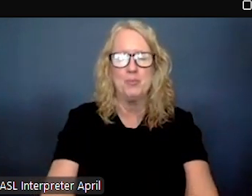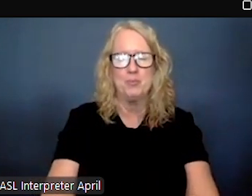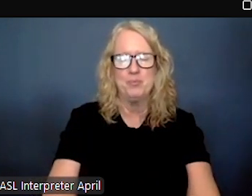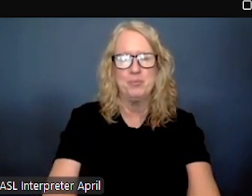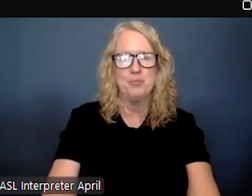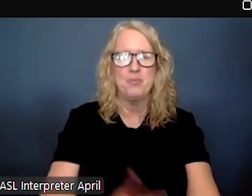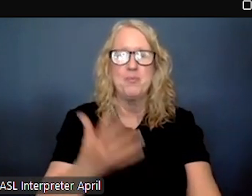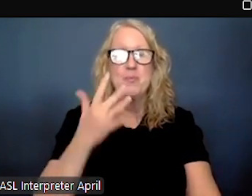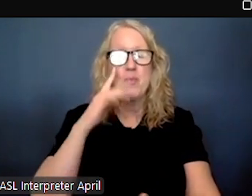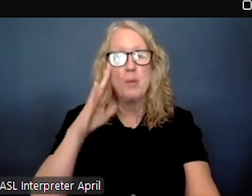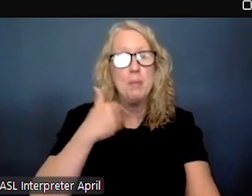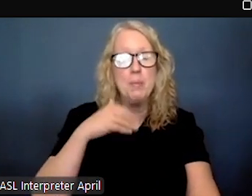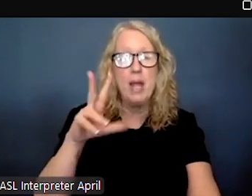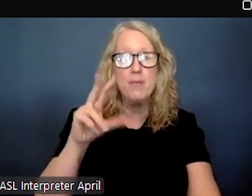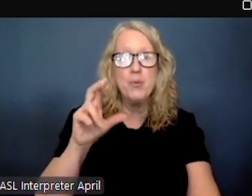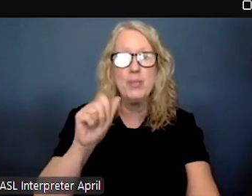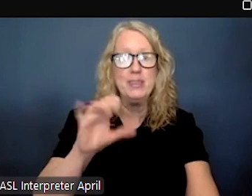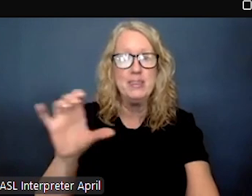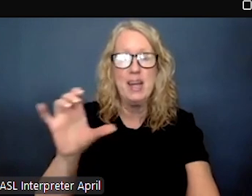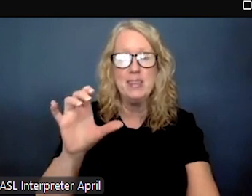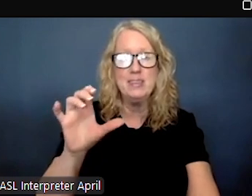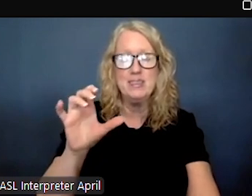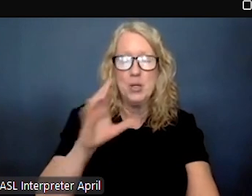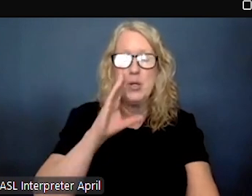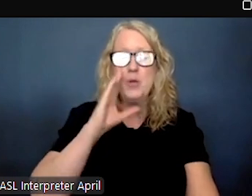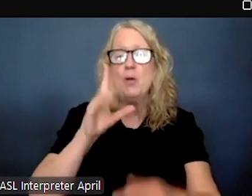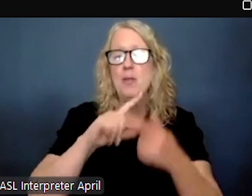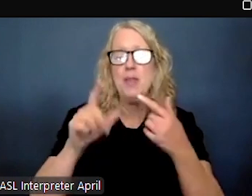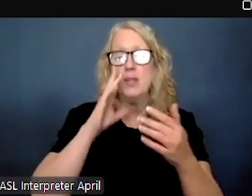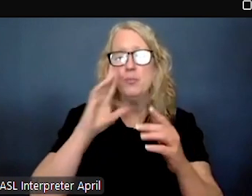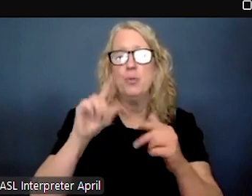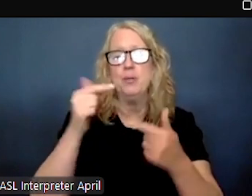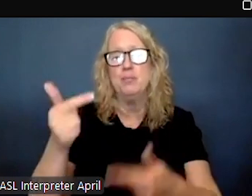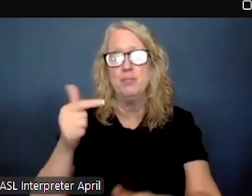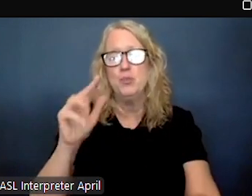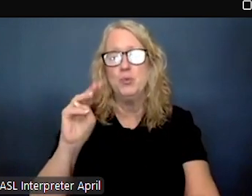have 30 seconds each before we move back over to Megan.